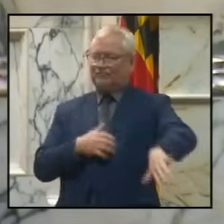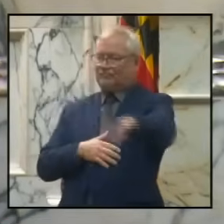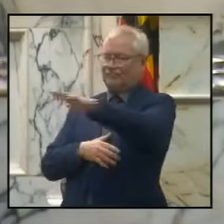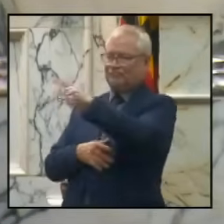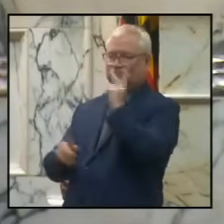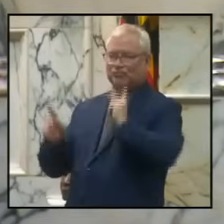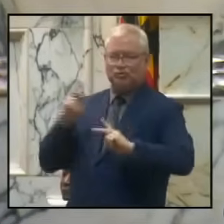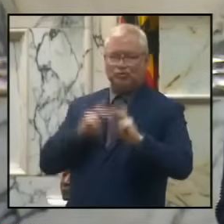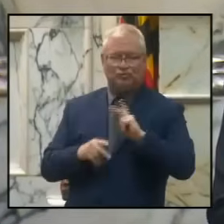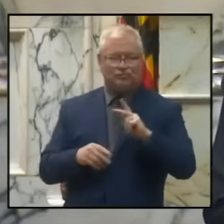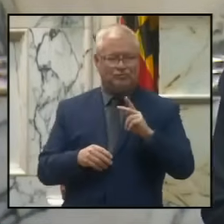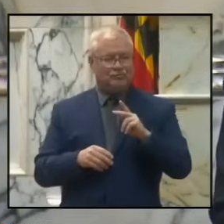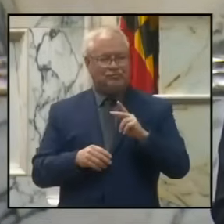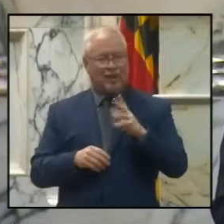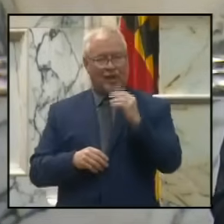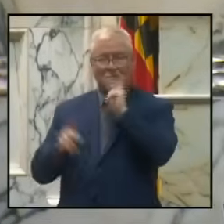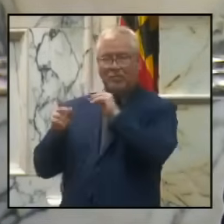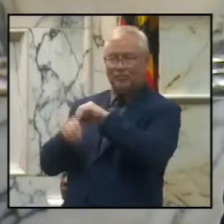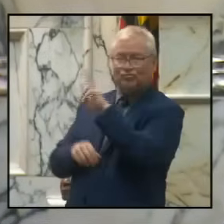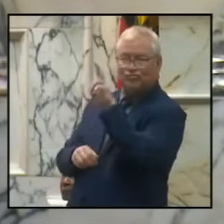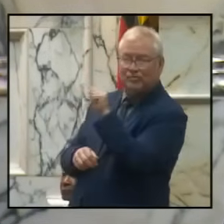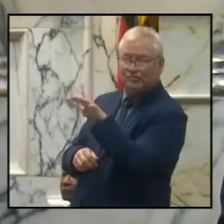generations and across political ideologies.